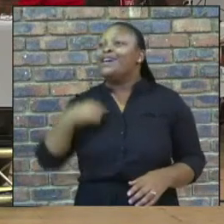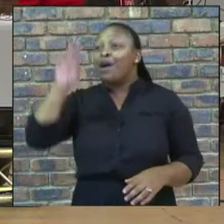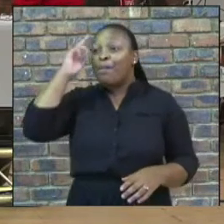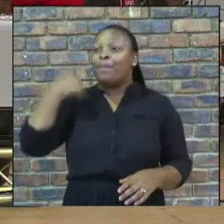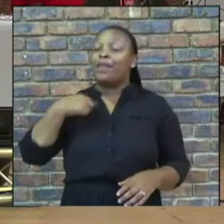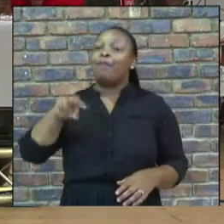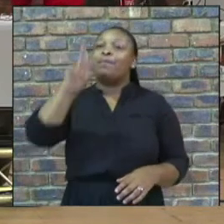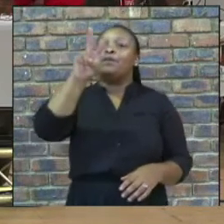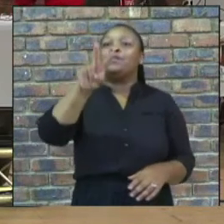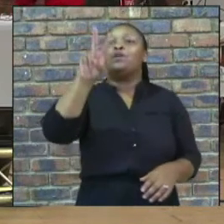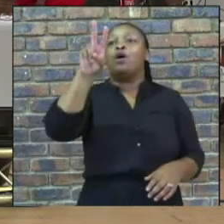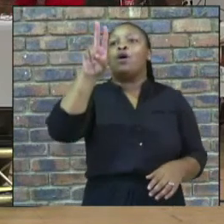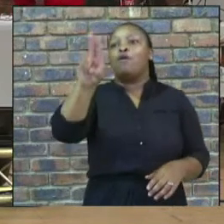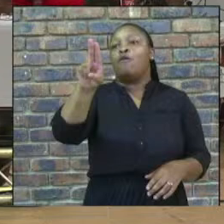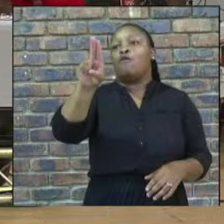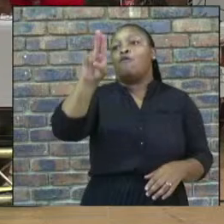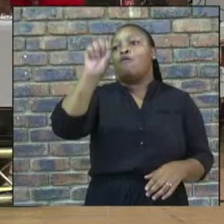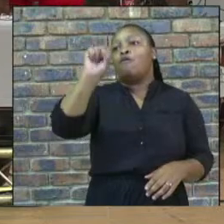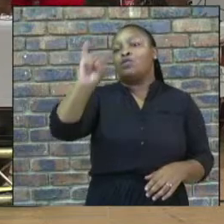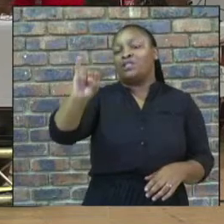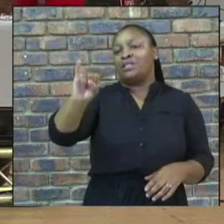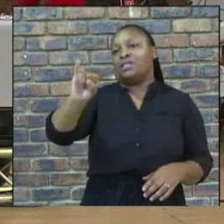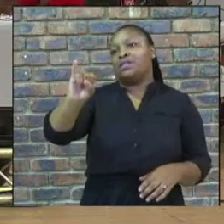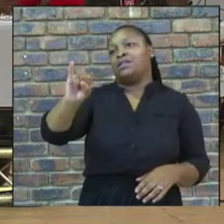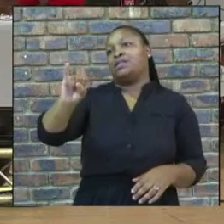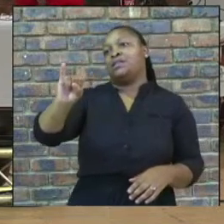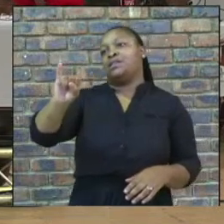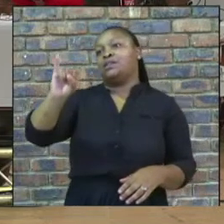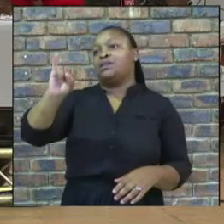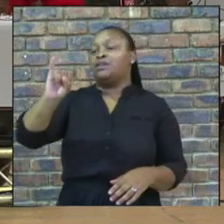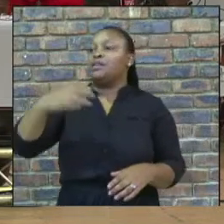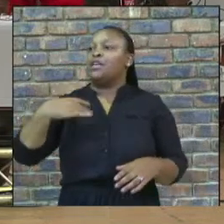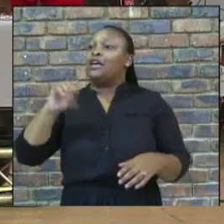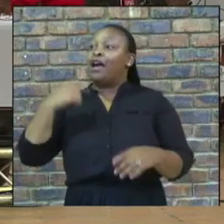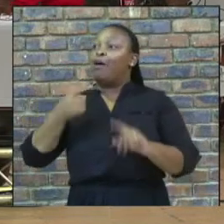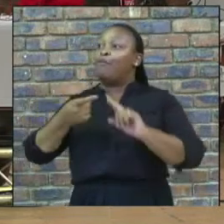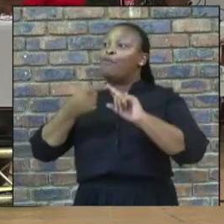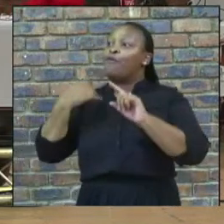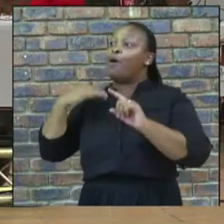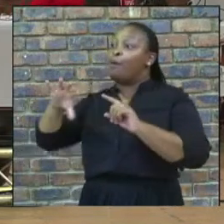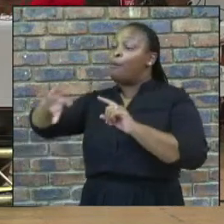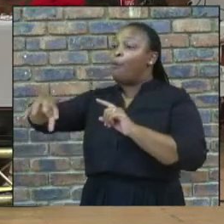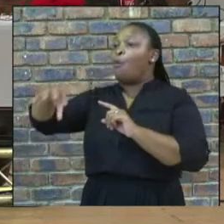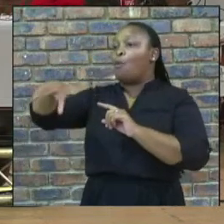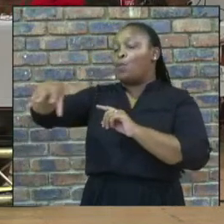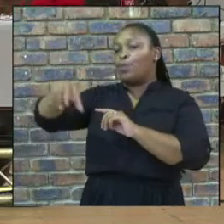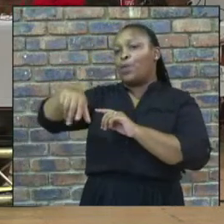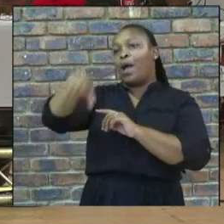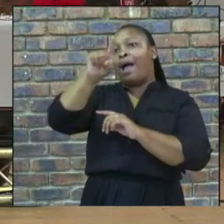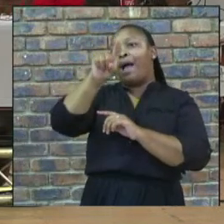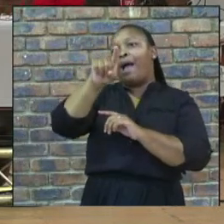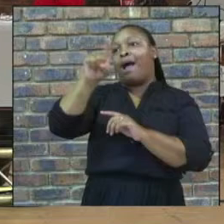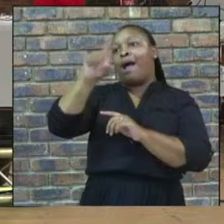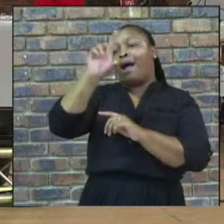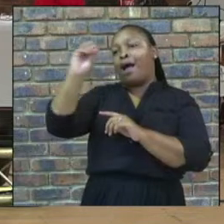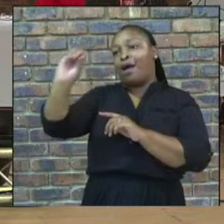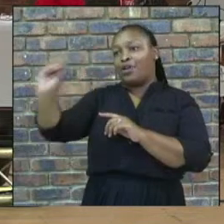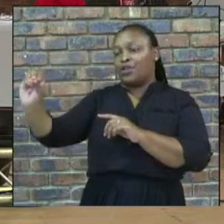Uvusmuzi Amon Bata from Cosmos City, Ward 100, Region C.